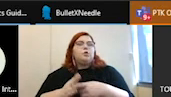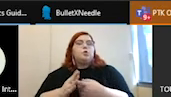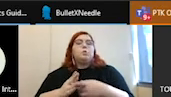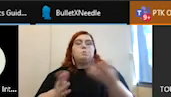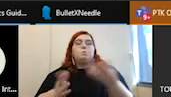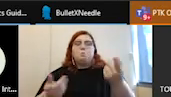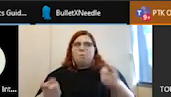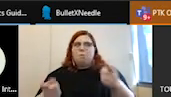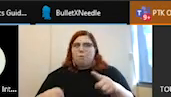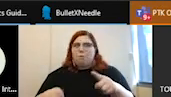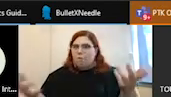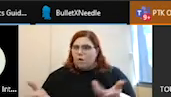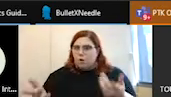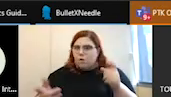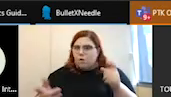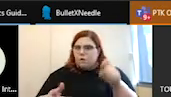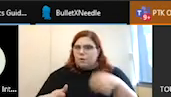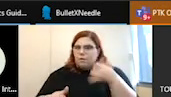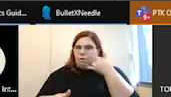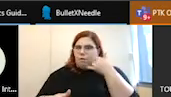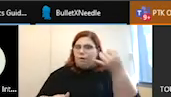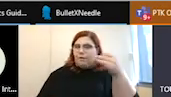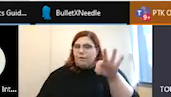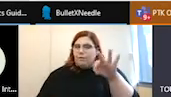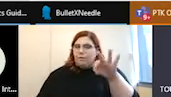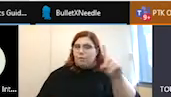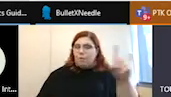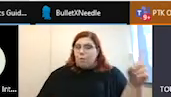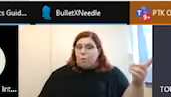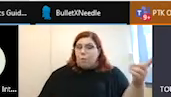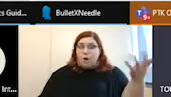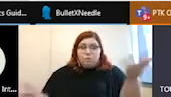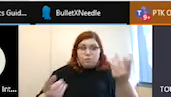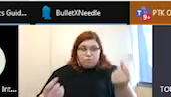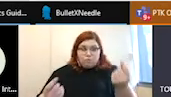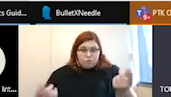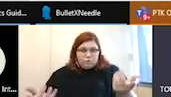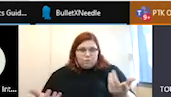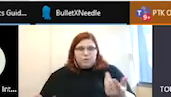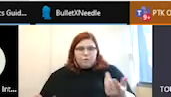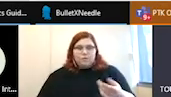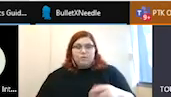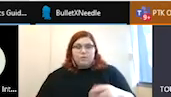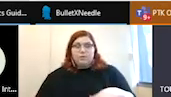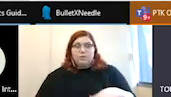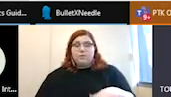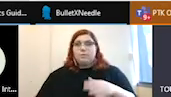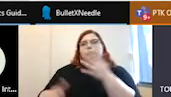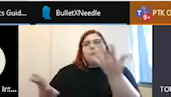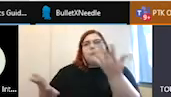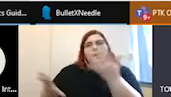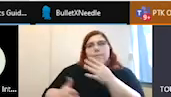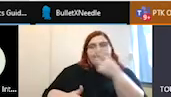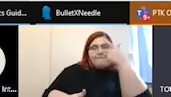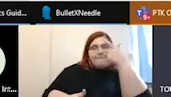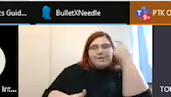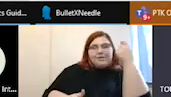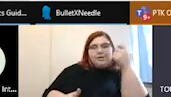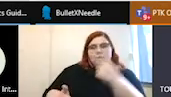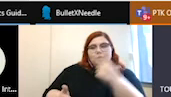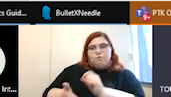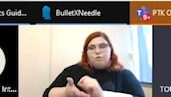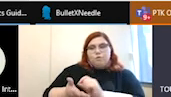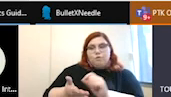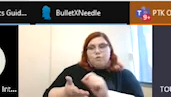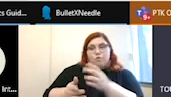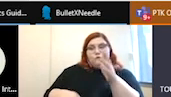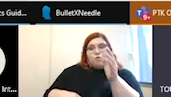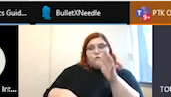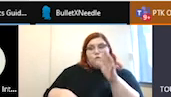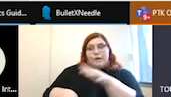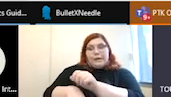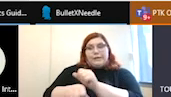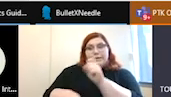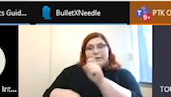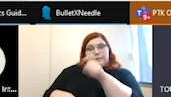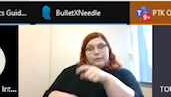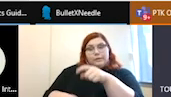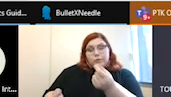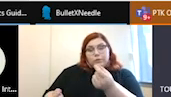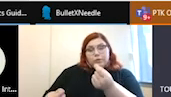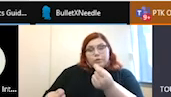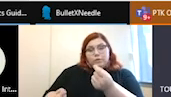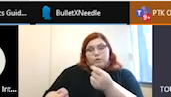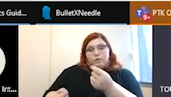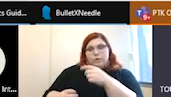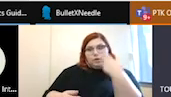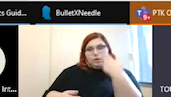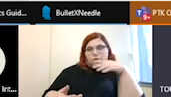call 911 or something like that? He's trembling because he just got his writing assignment. He walked and he sees all the work he